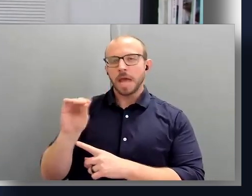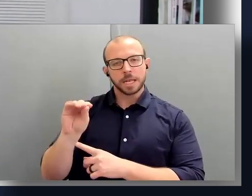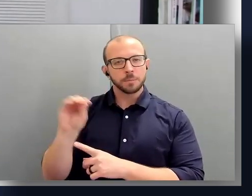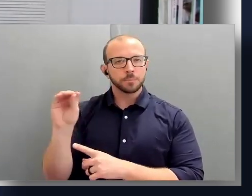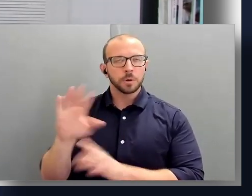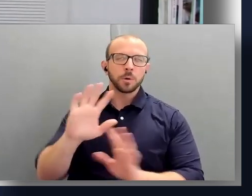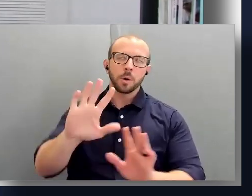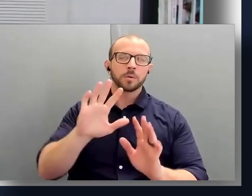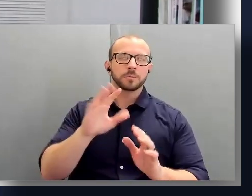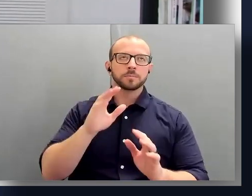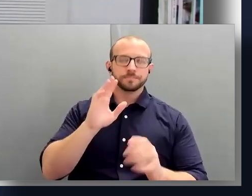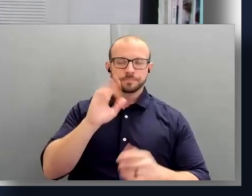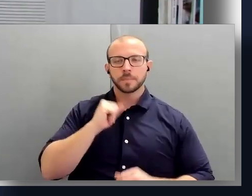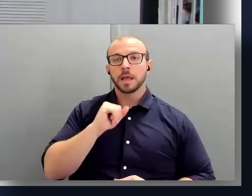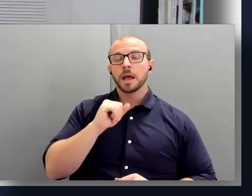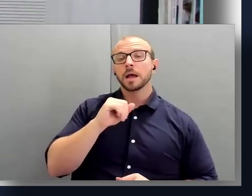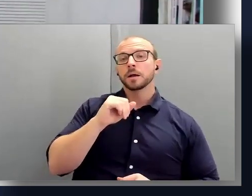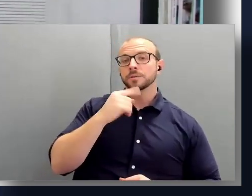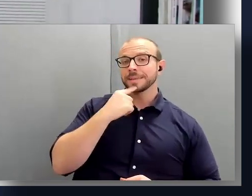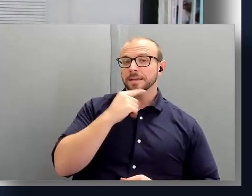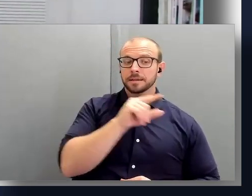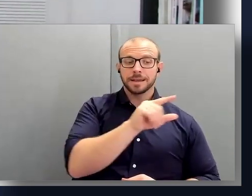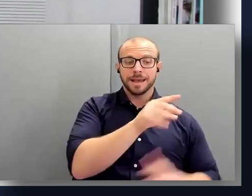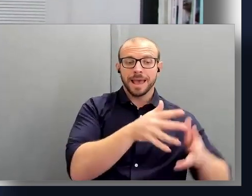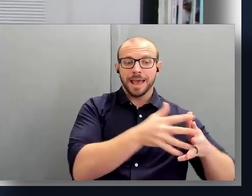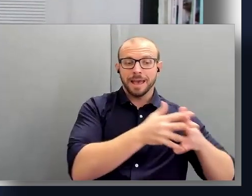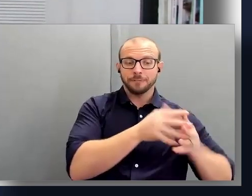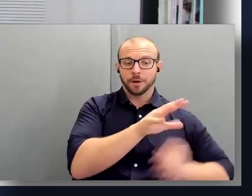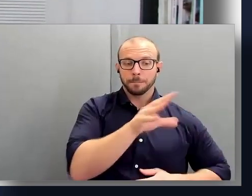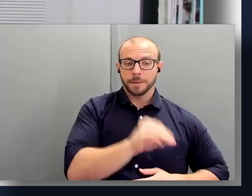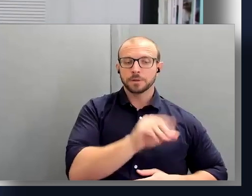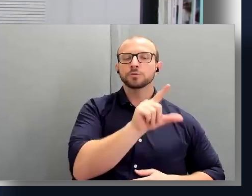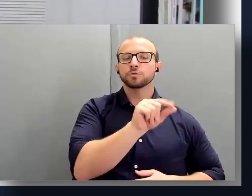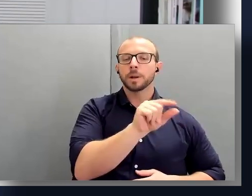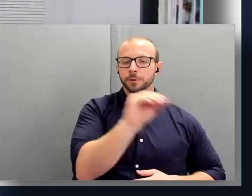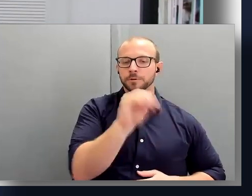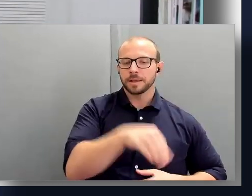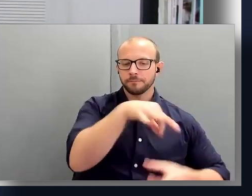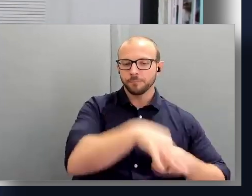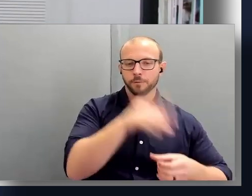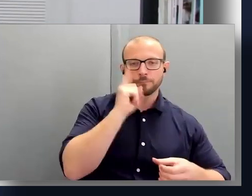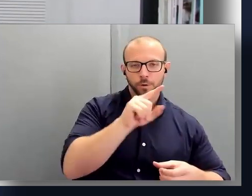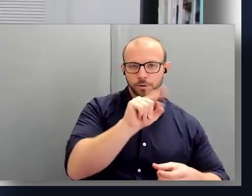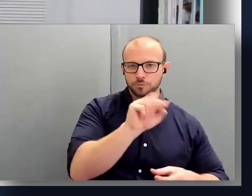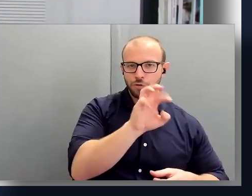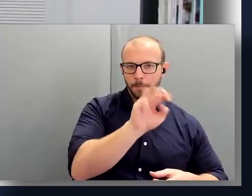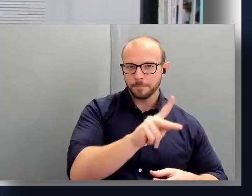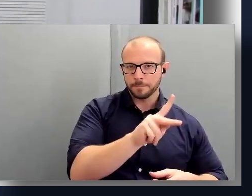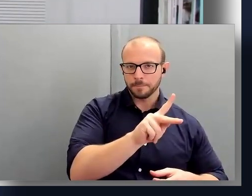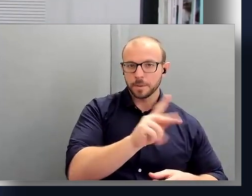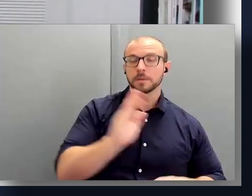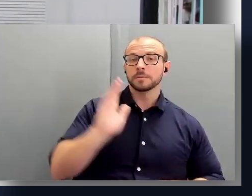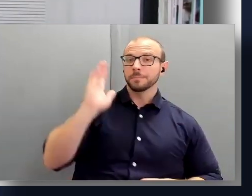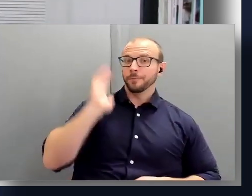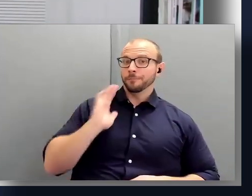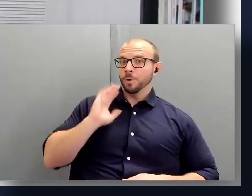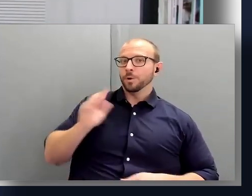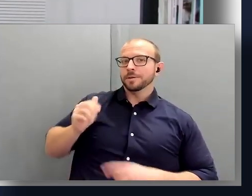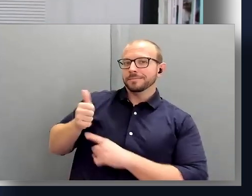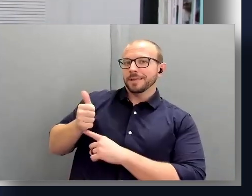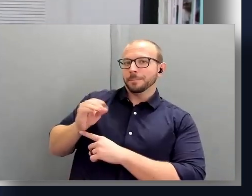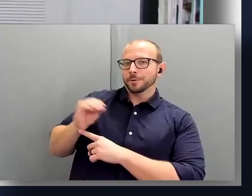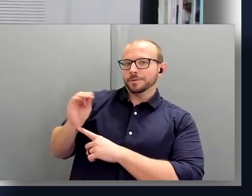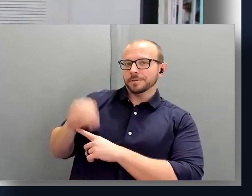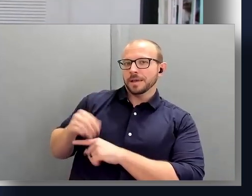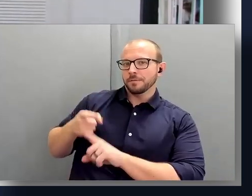80% of well, let me put it the other way, about 20% of African Americans voted for Trump. That's up from